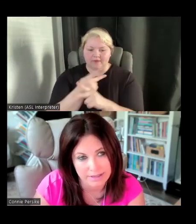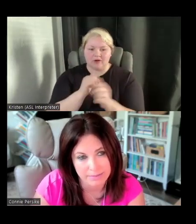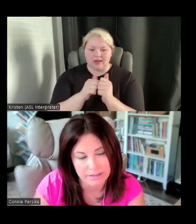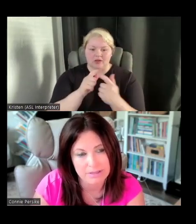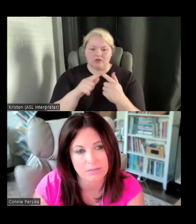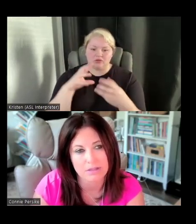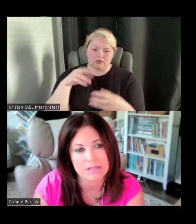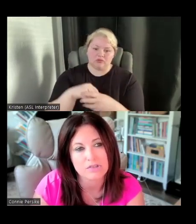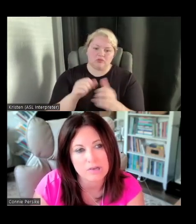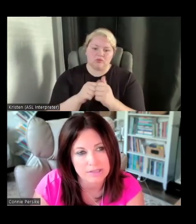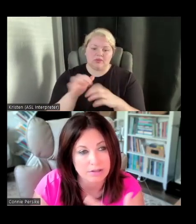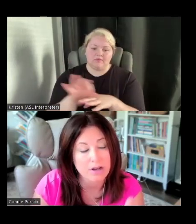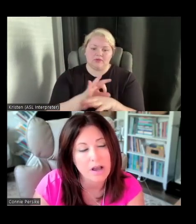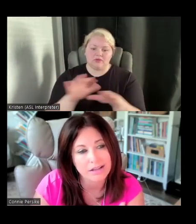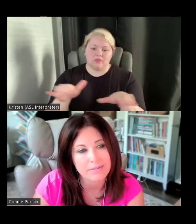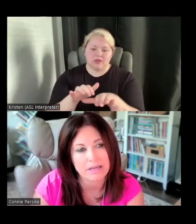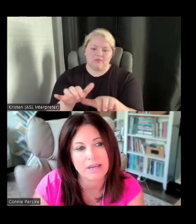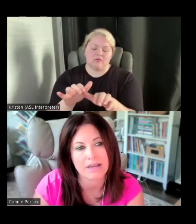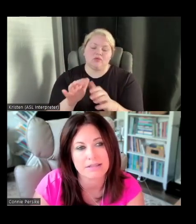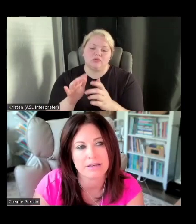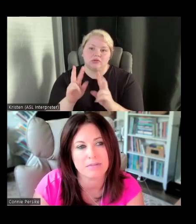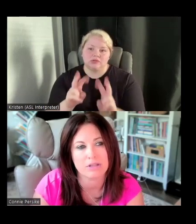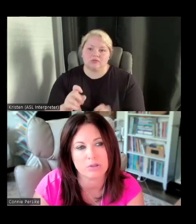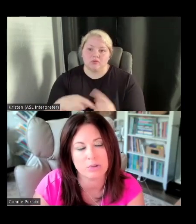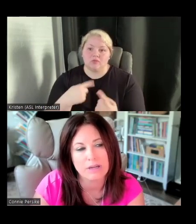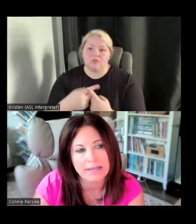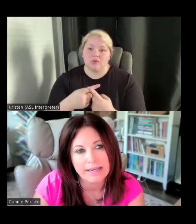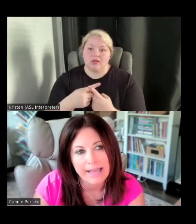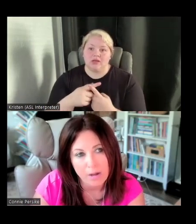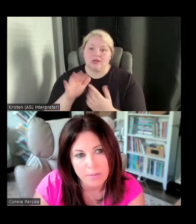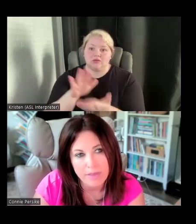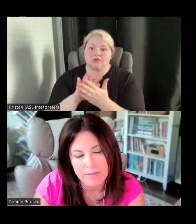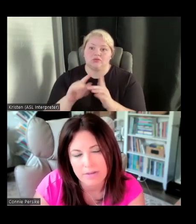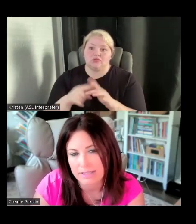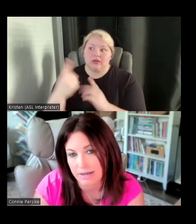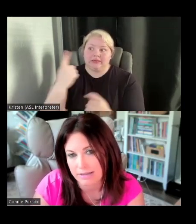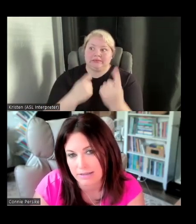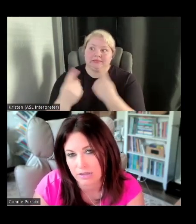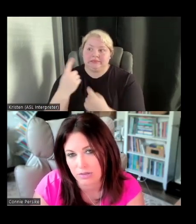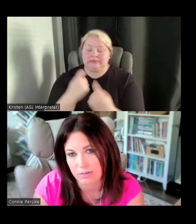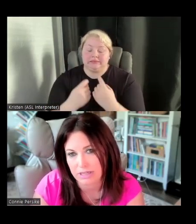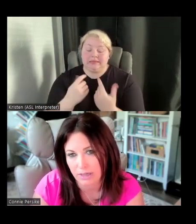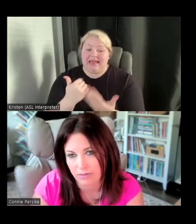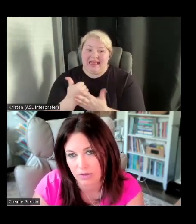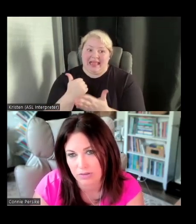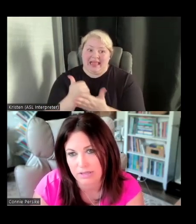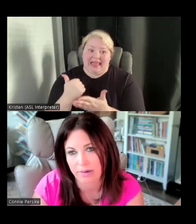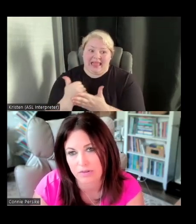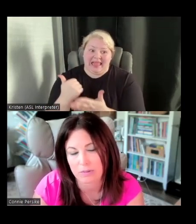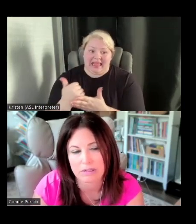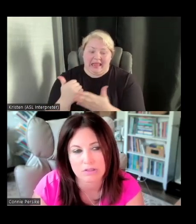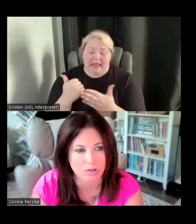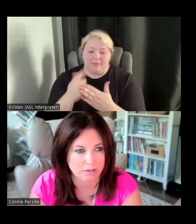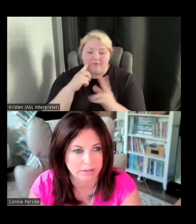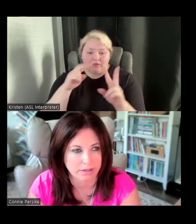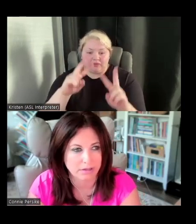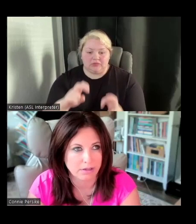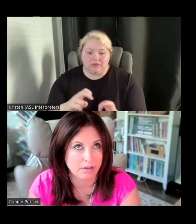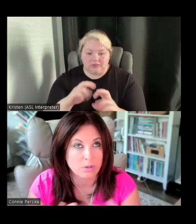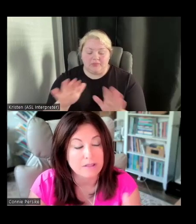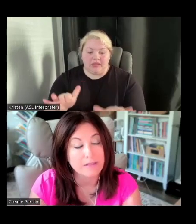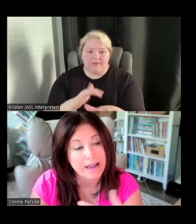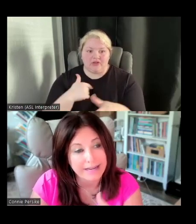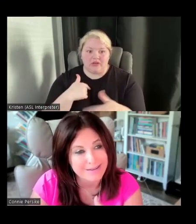behavioral assessments. And when districts started calling me, asking me to help them assess student behaviors, I was really